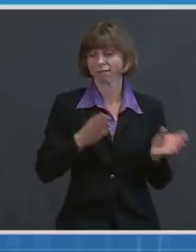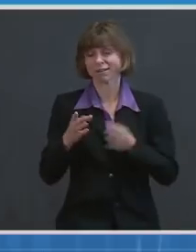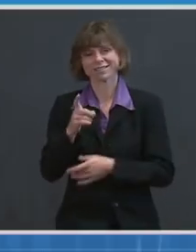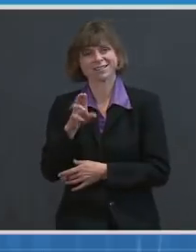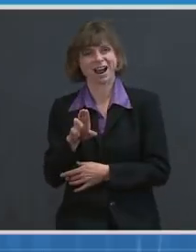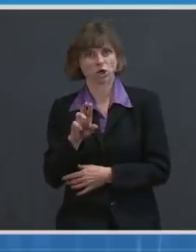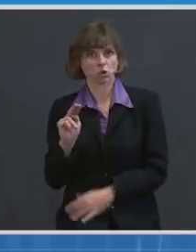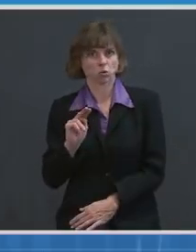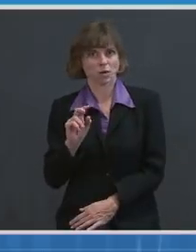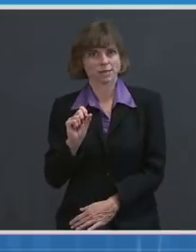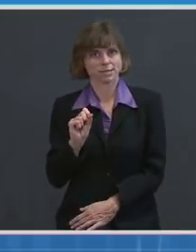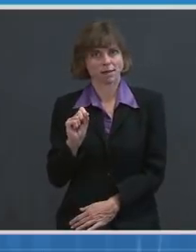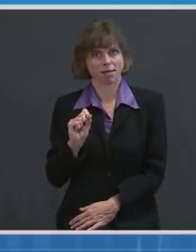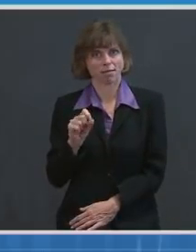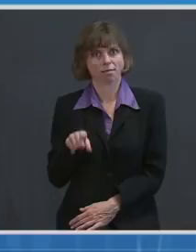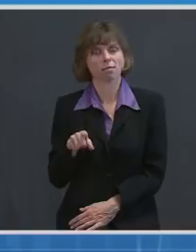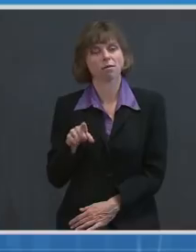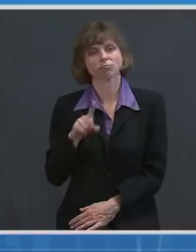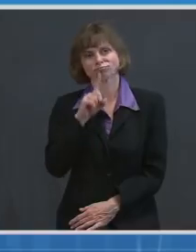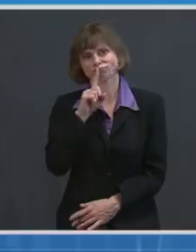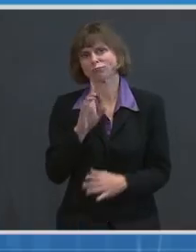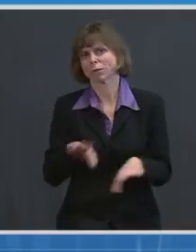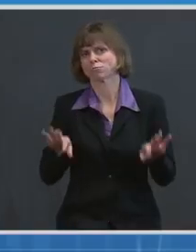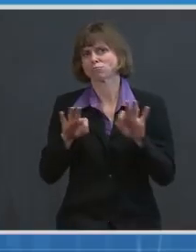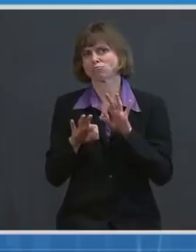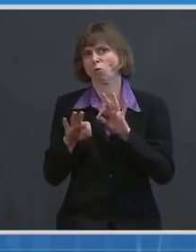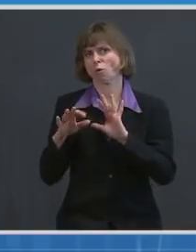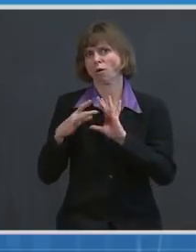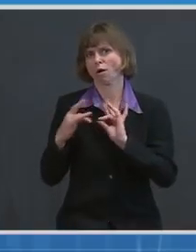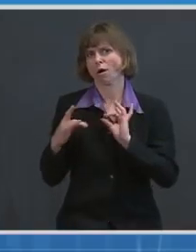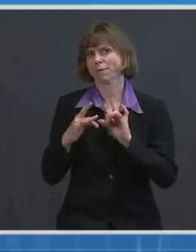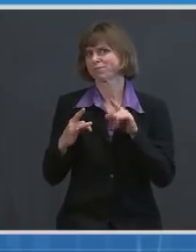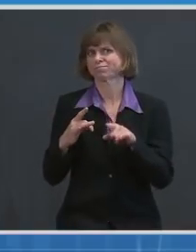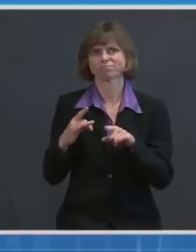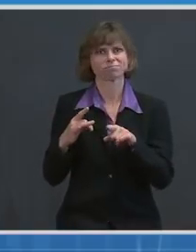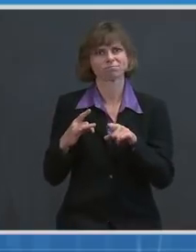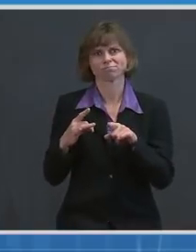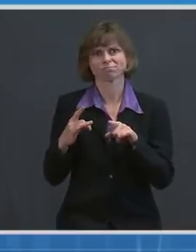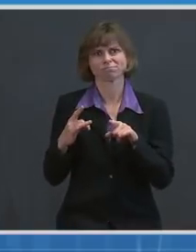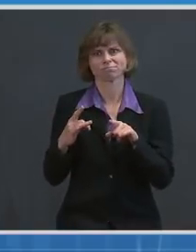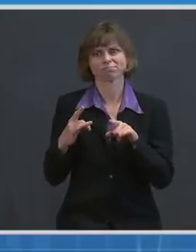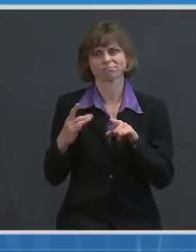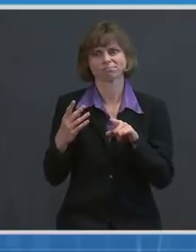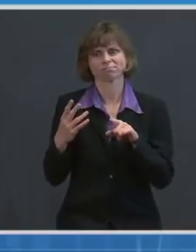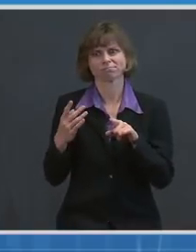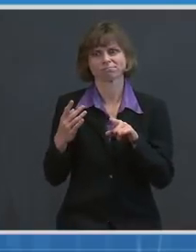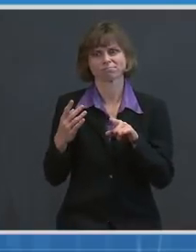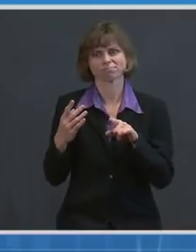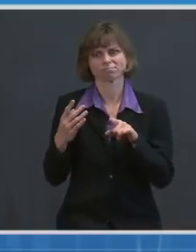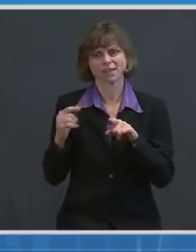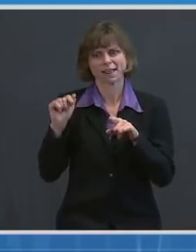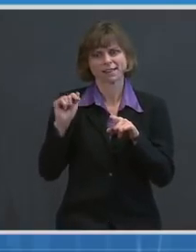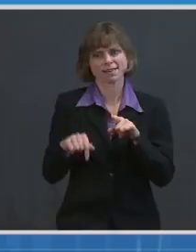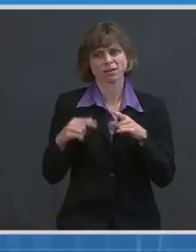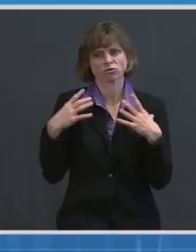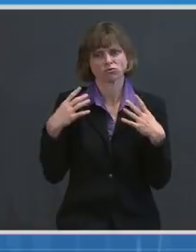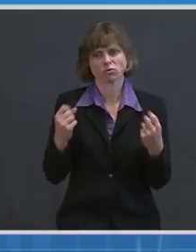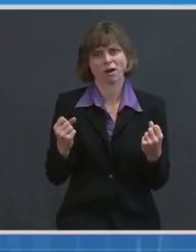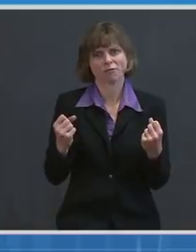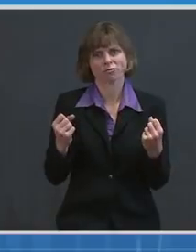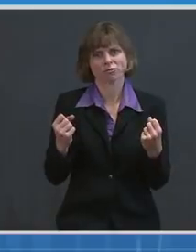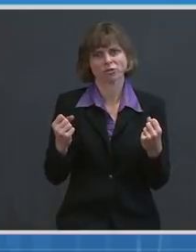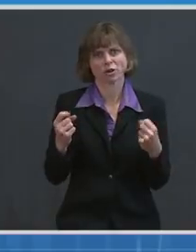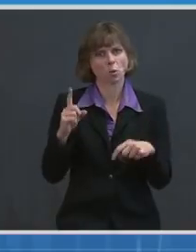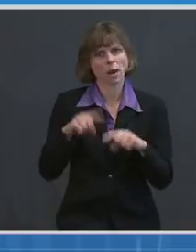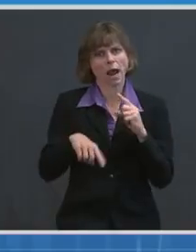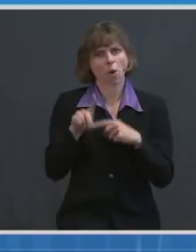think, importantly points out that this recovery is not an even picture. And in fact, we cannot fully get